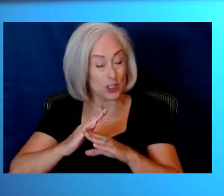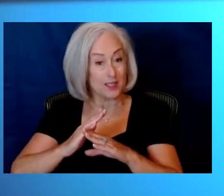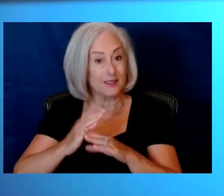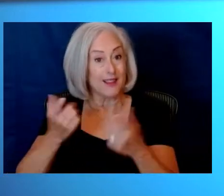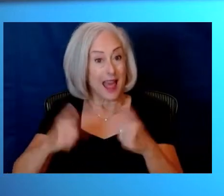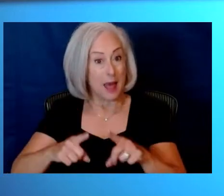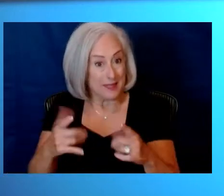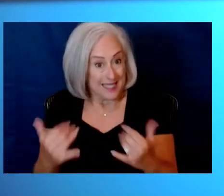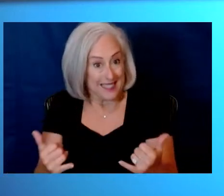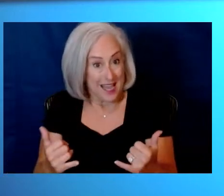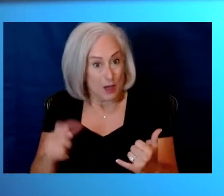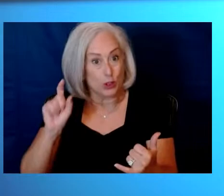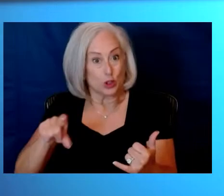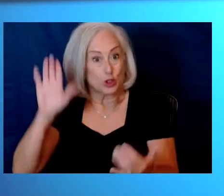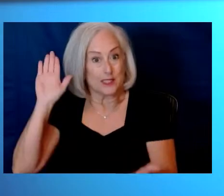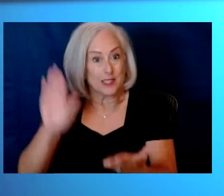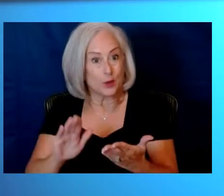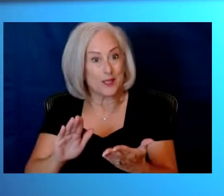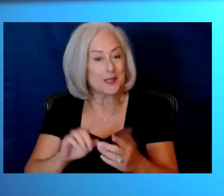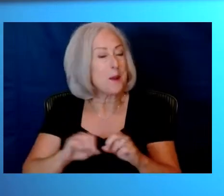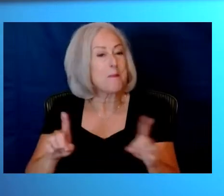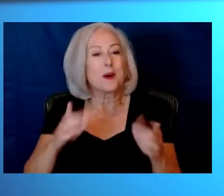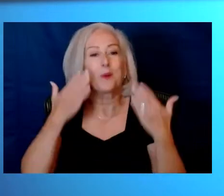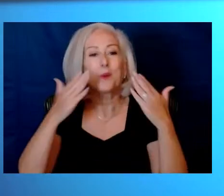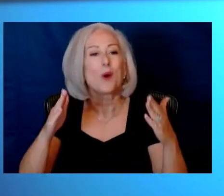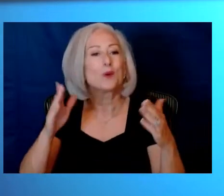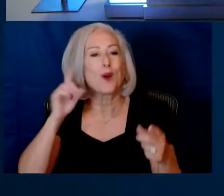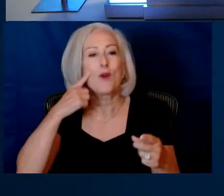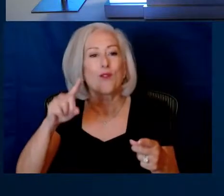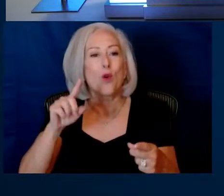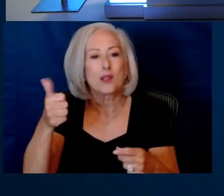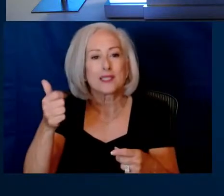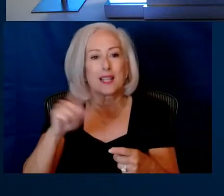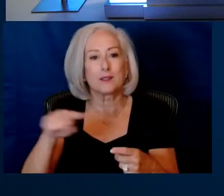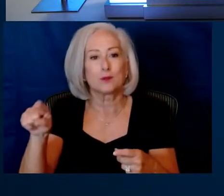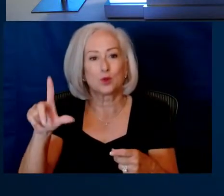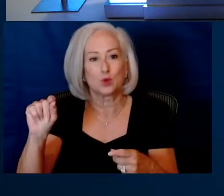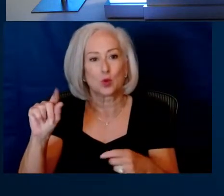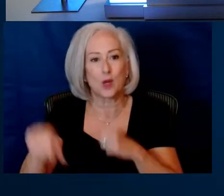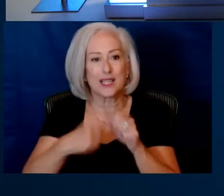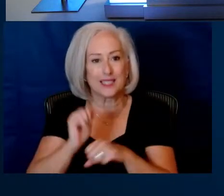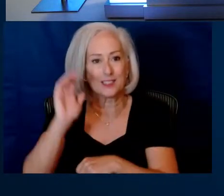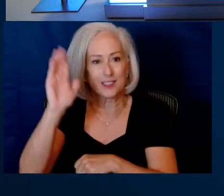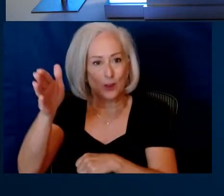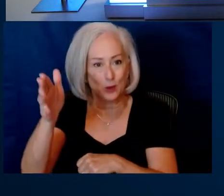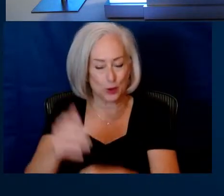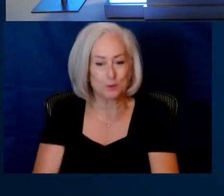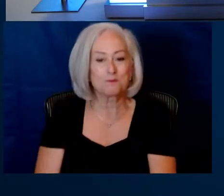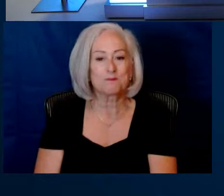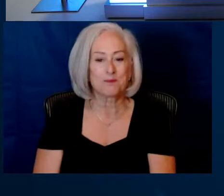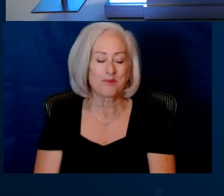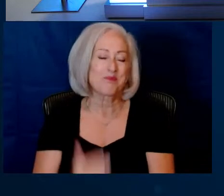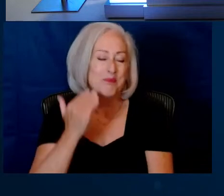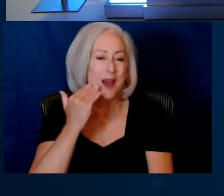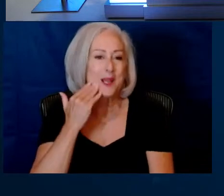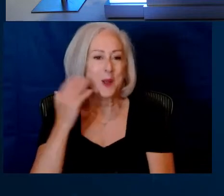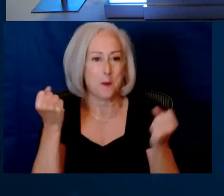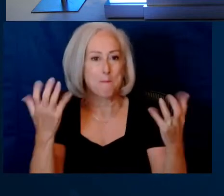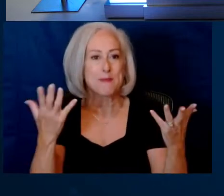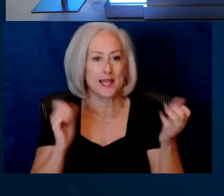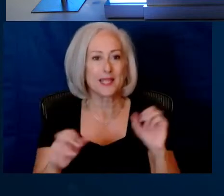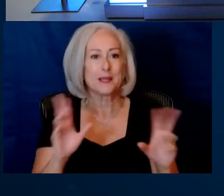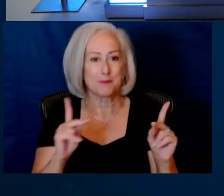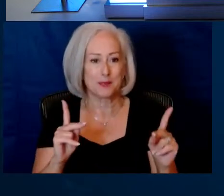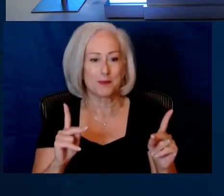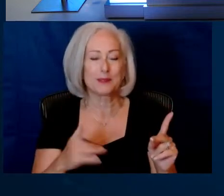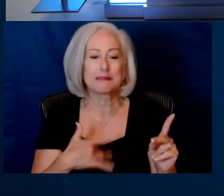will only be visible in another 10, 20, 30 years. I know a lot of people living with regret back in the day because of all of the damage that has